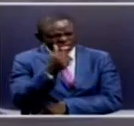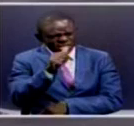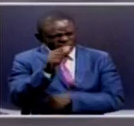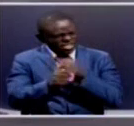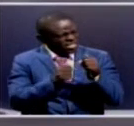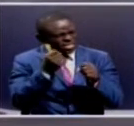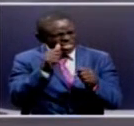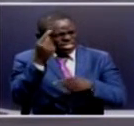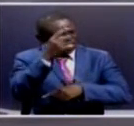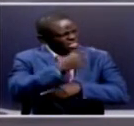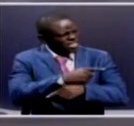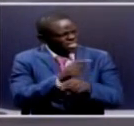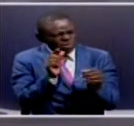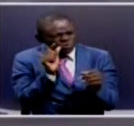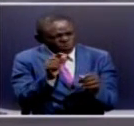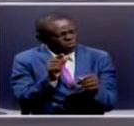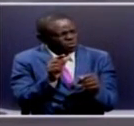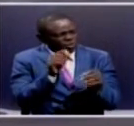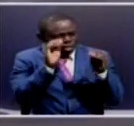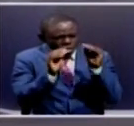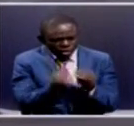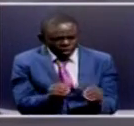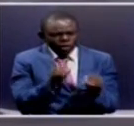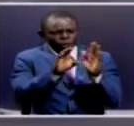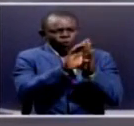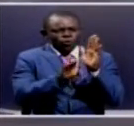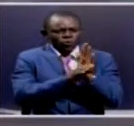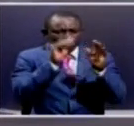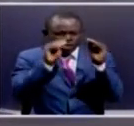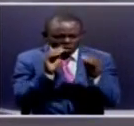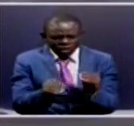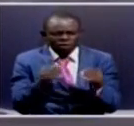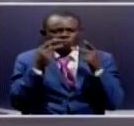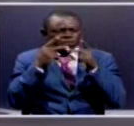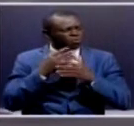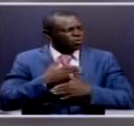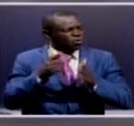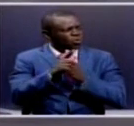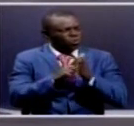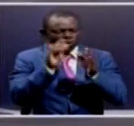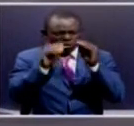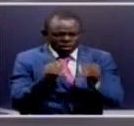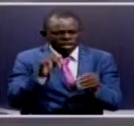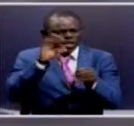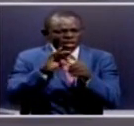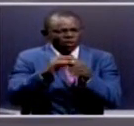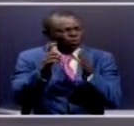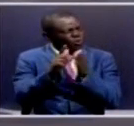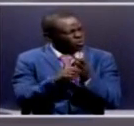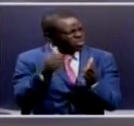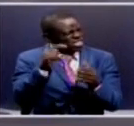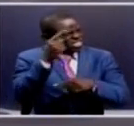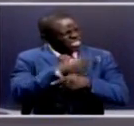Constitution, Public Order Act, that is a problem. Political party bill. Look, Grevas, that is a problem that I've seen, is that those that want to